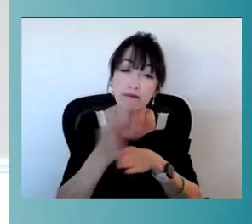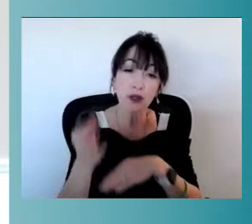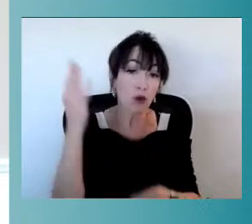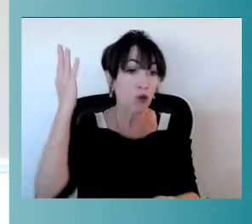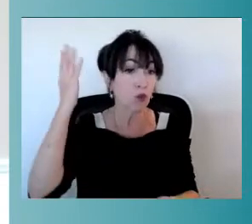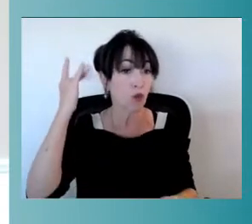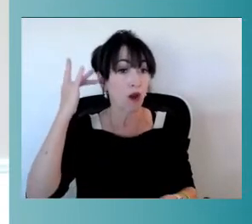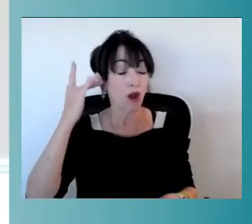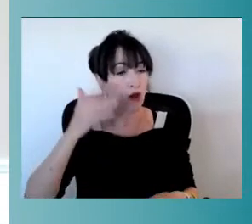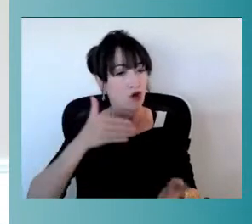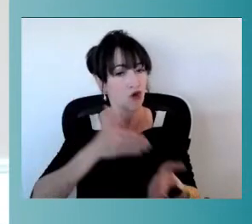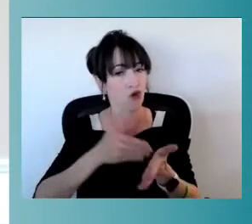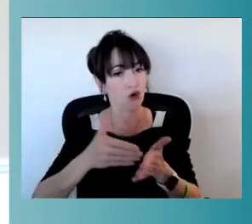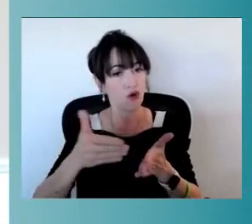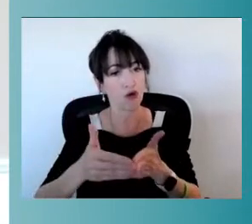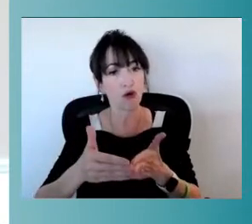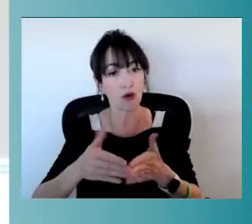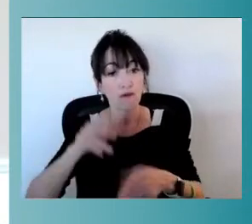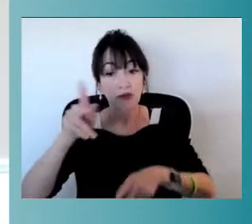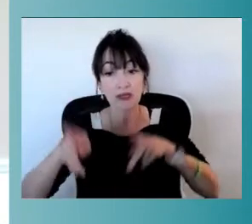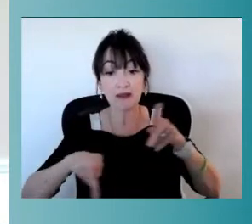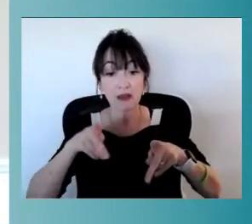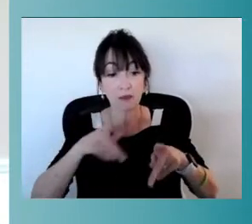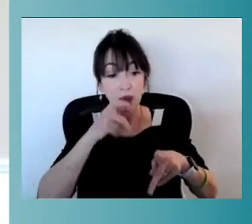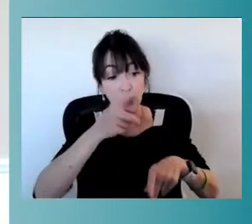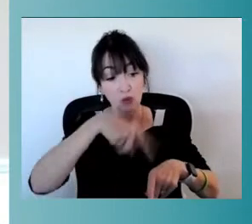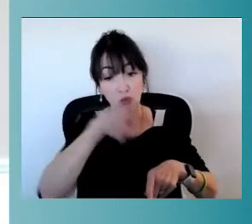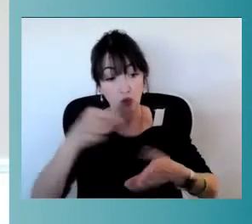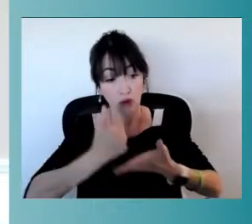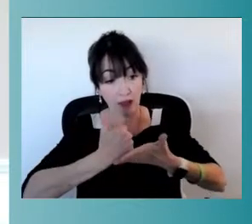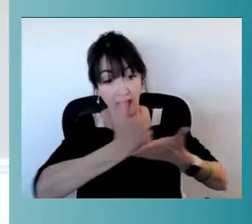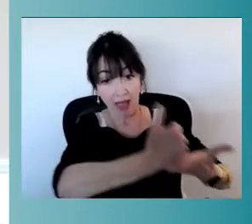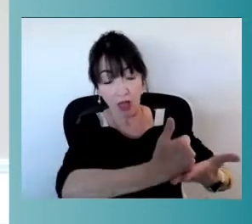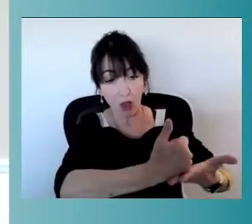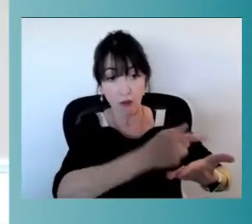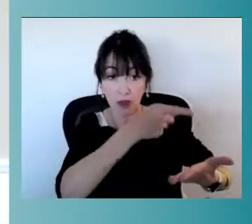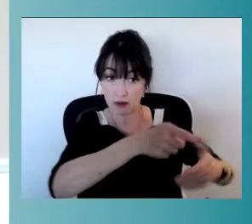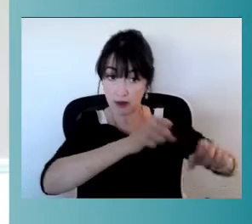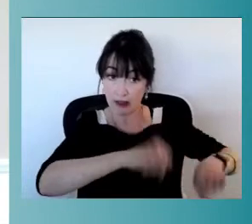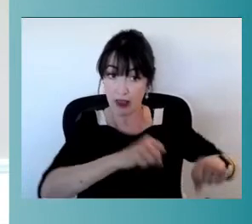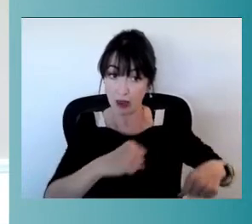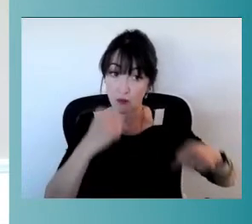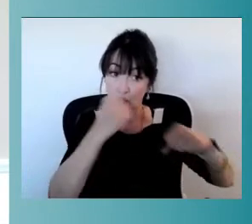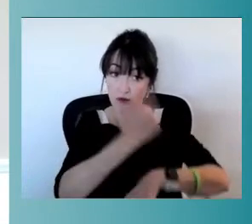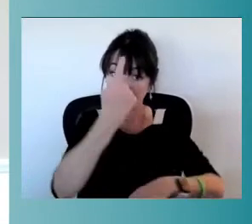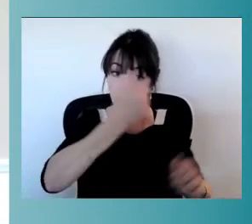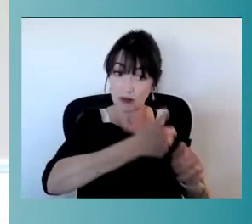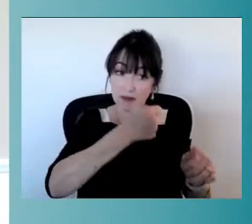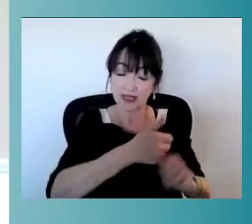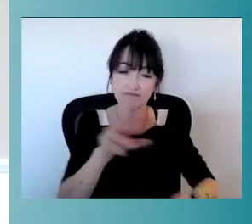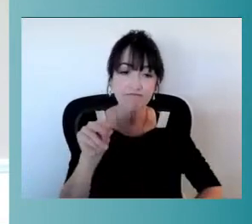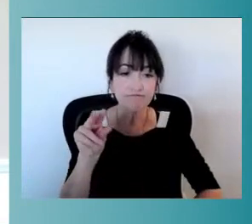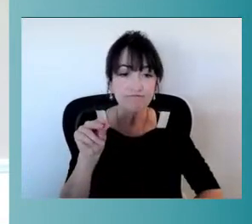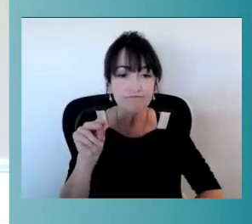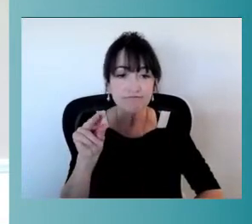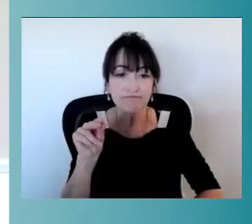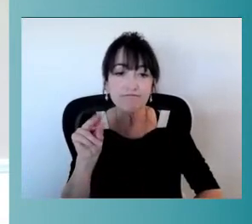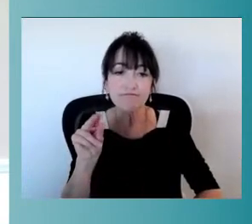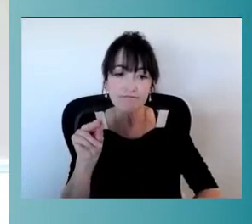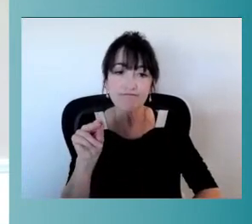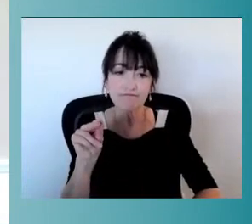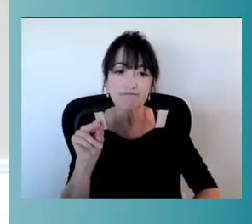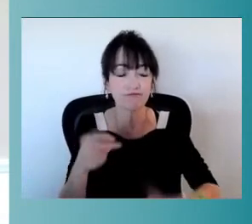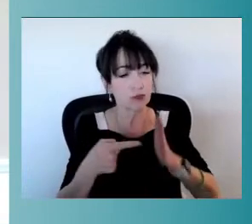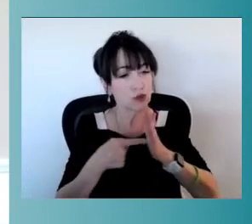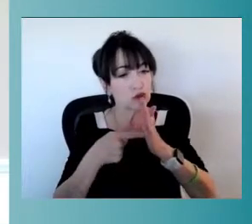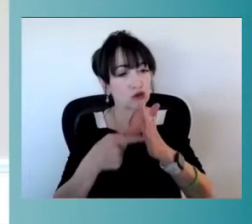many times the people you are helping are unable to do that for themselves. It demonstrates both